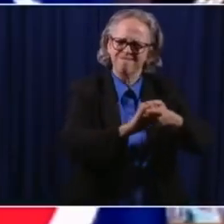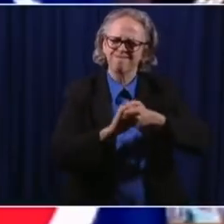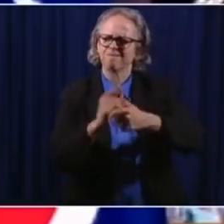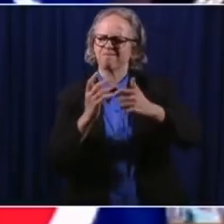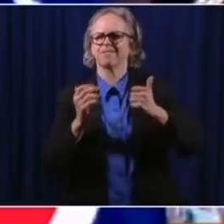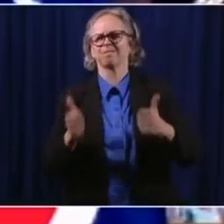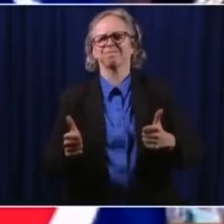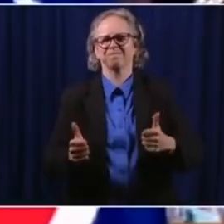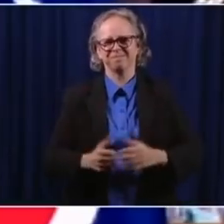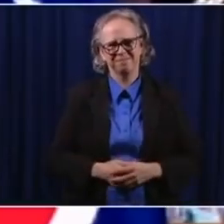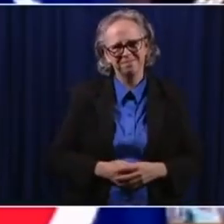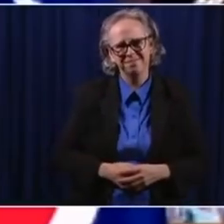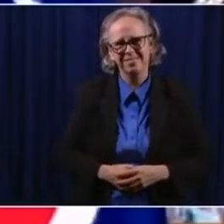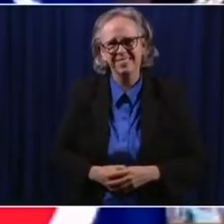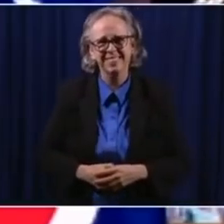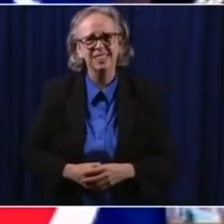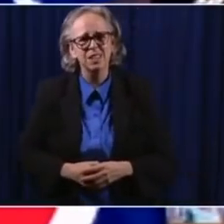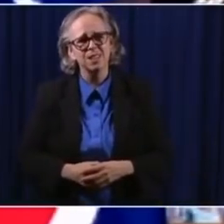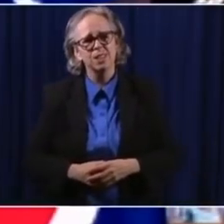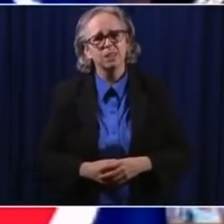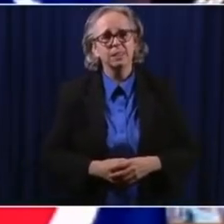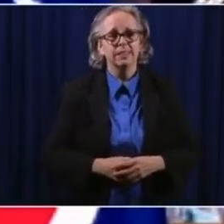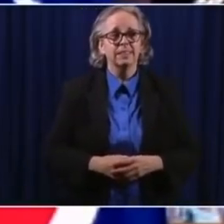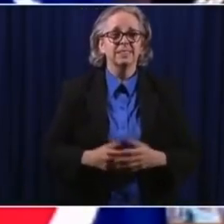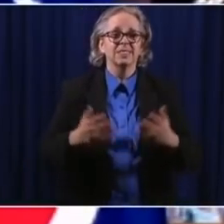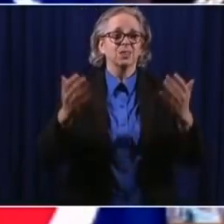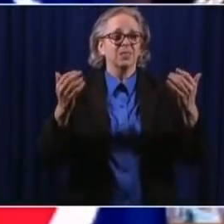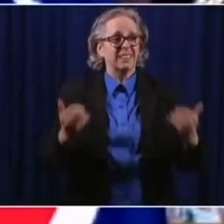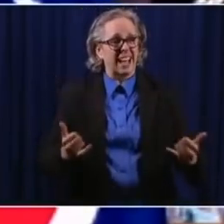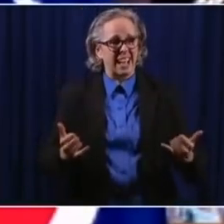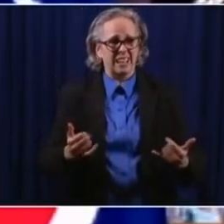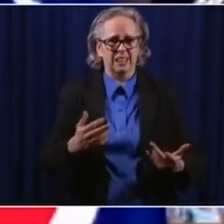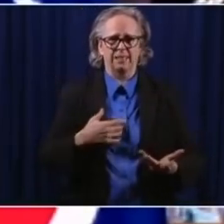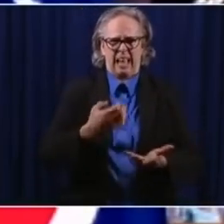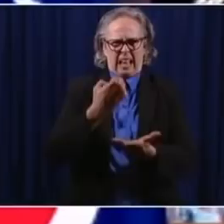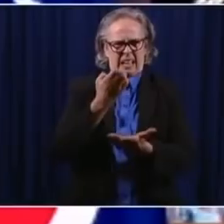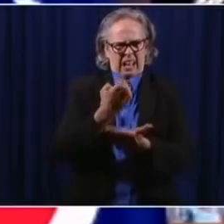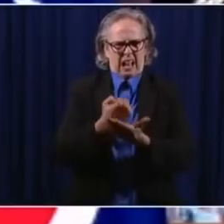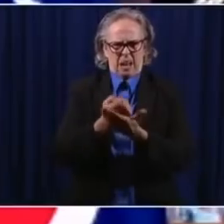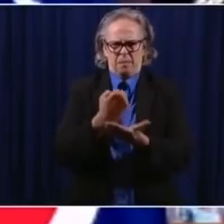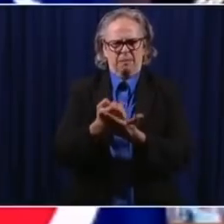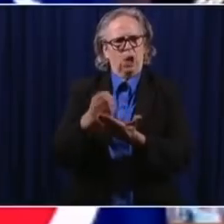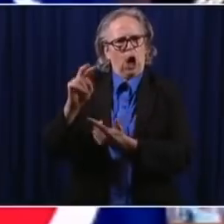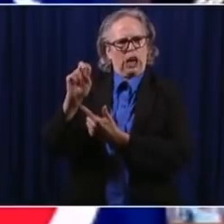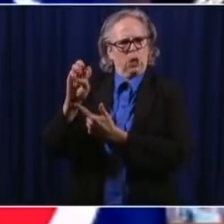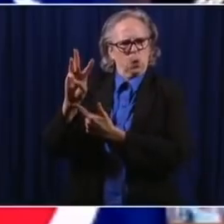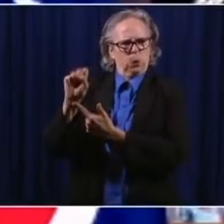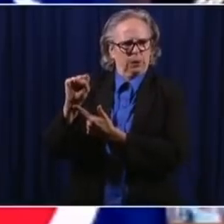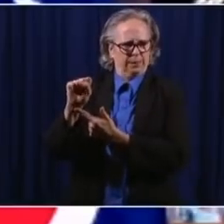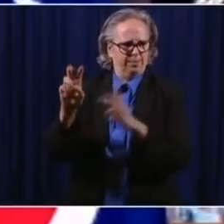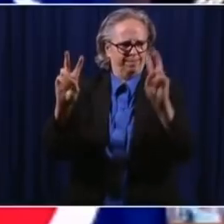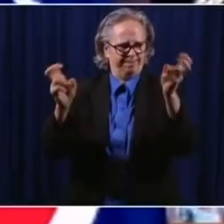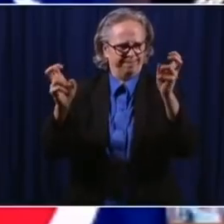them. I got a little economic news, few workforce-related items I wanted to touch on today.